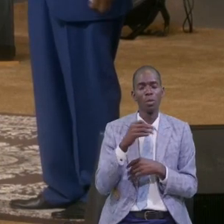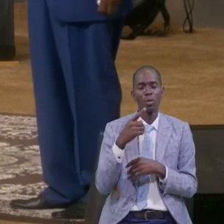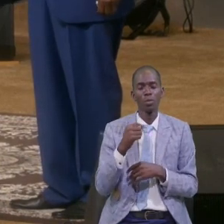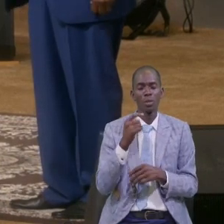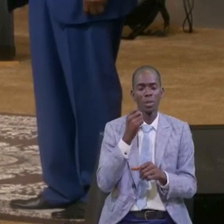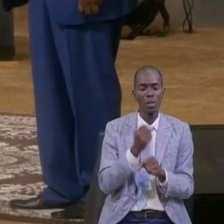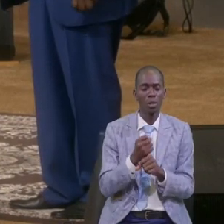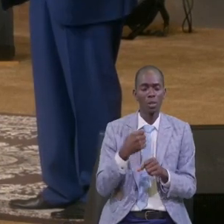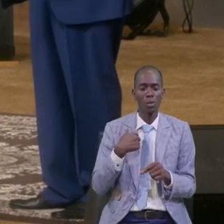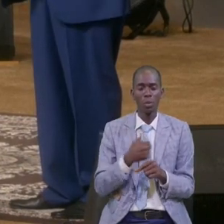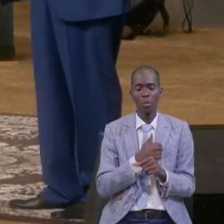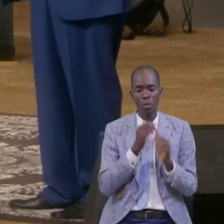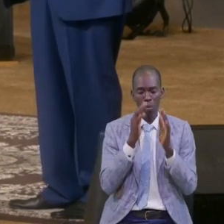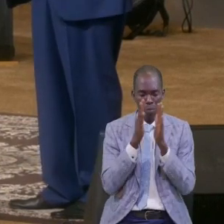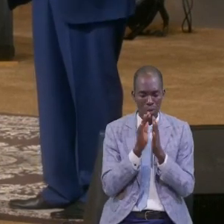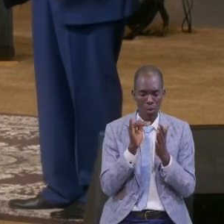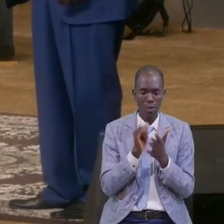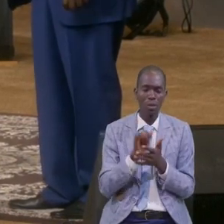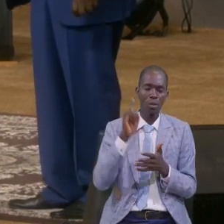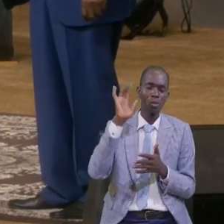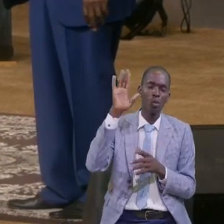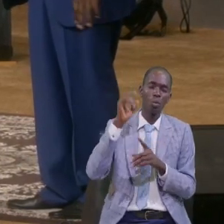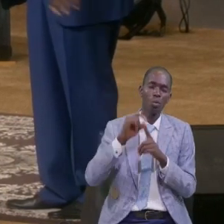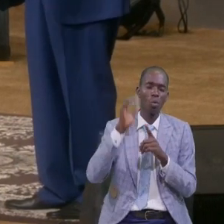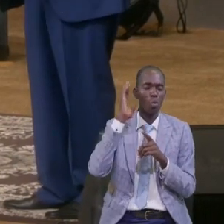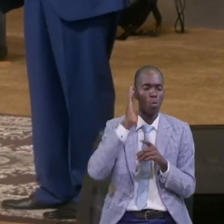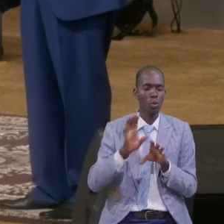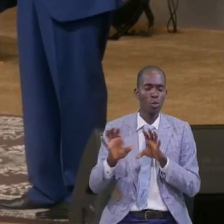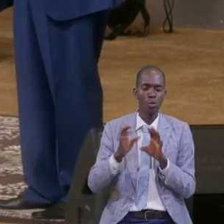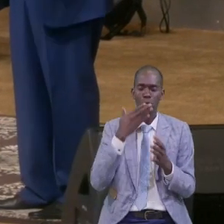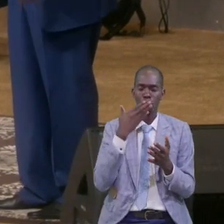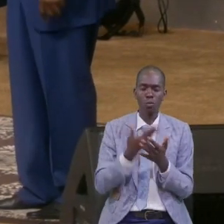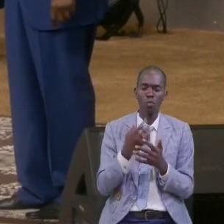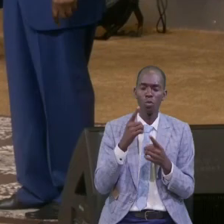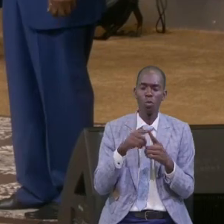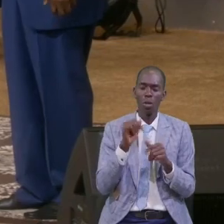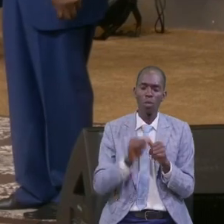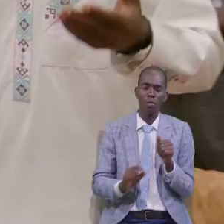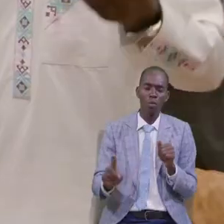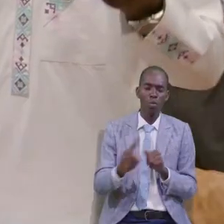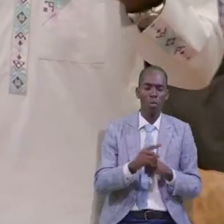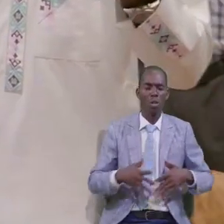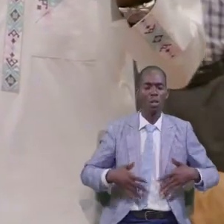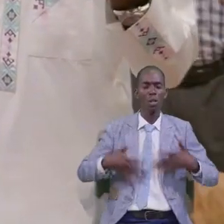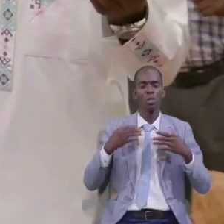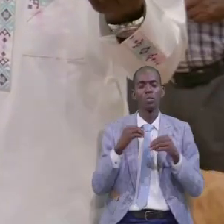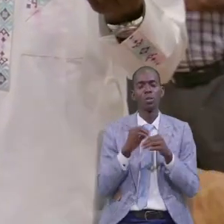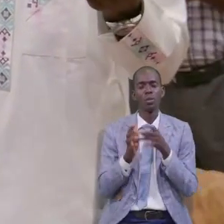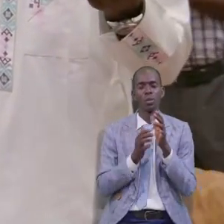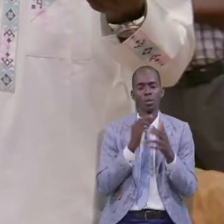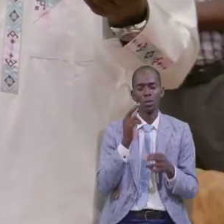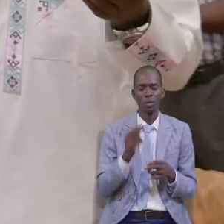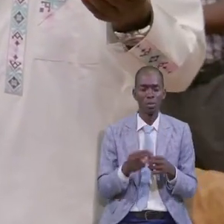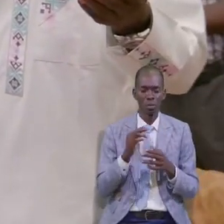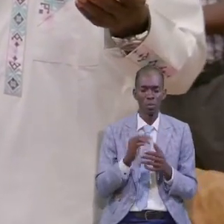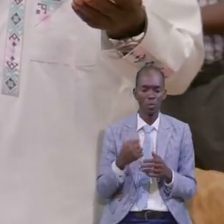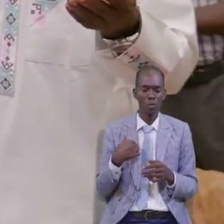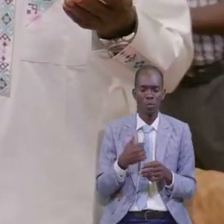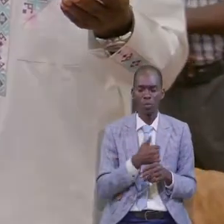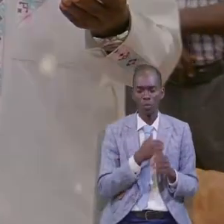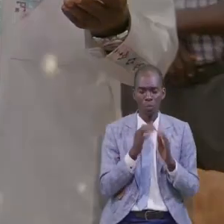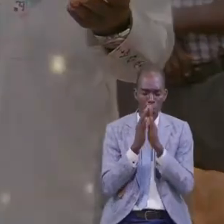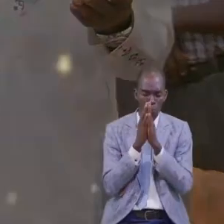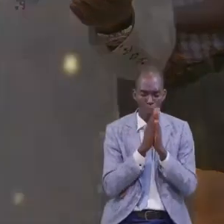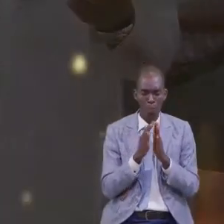we pray your word will do good to every life in Jesus' name. We're praying